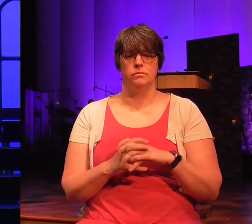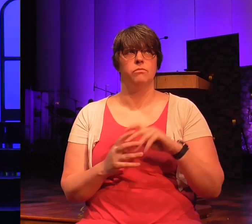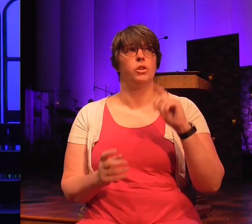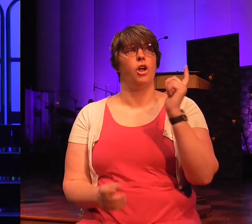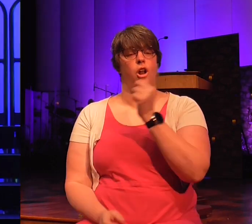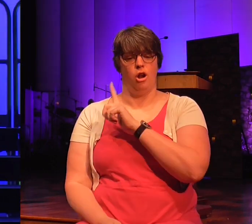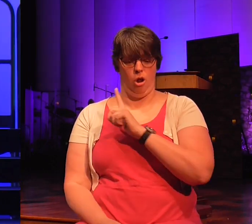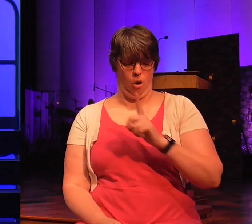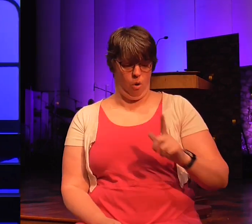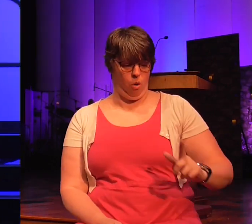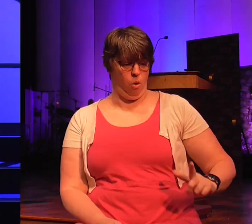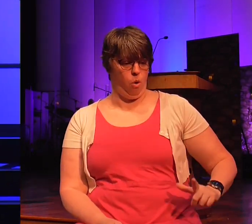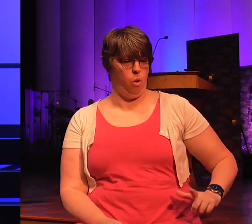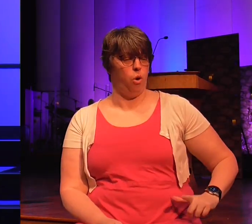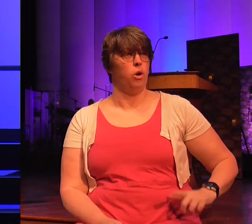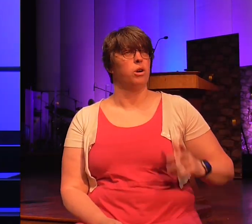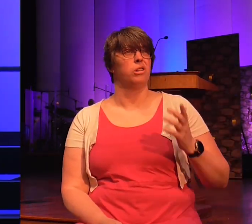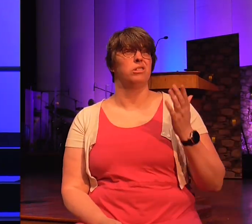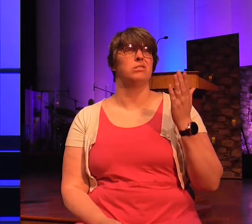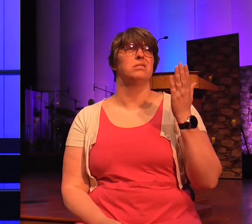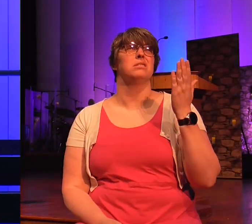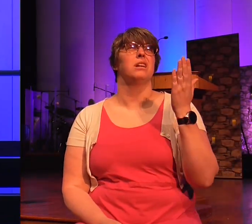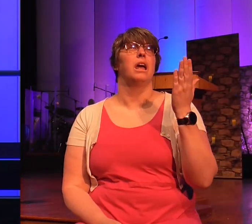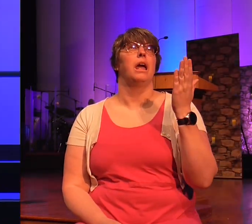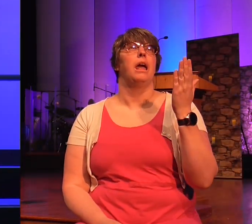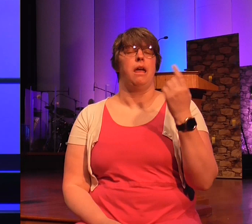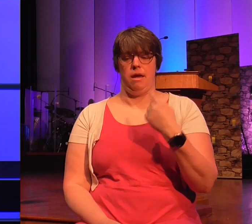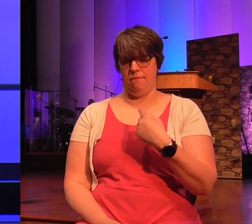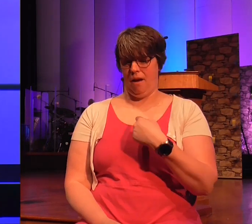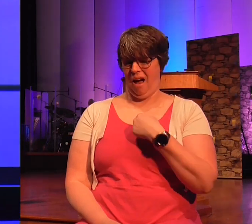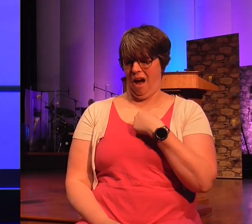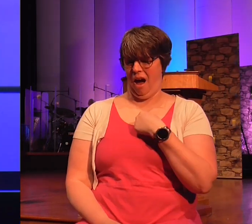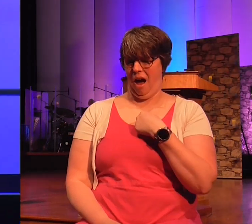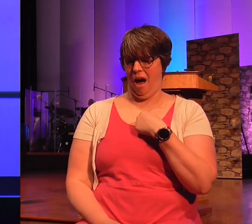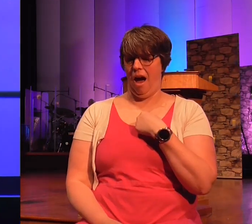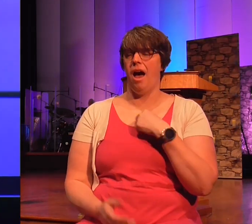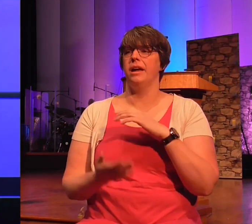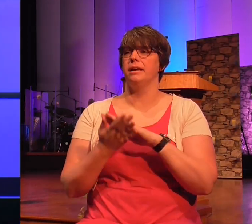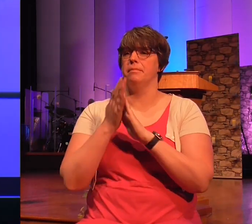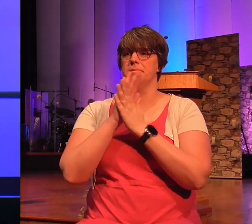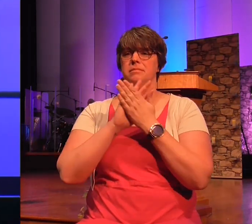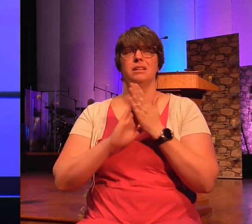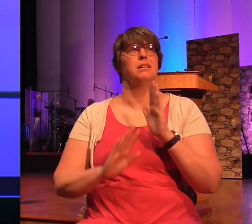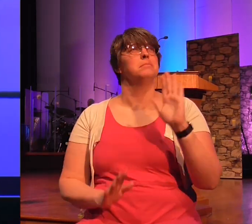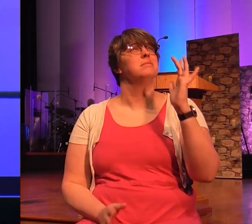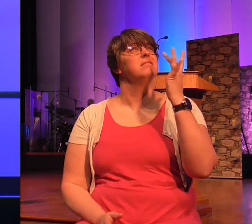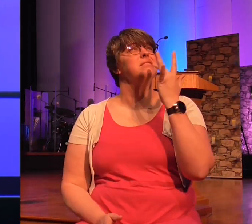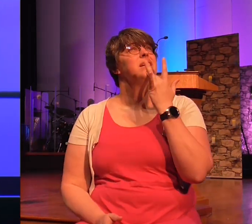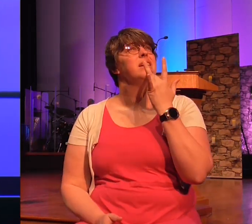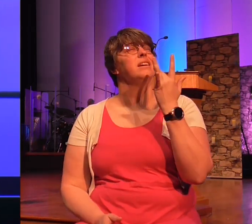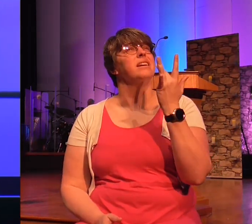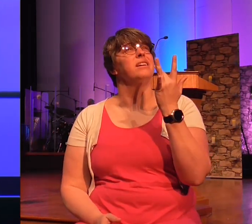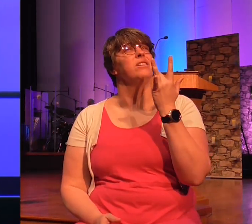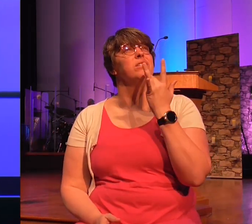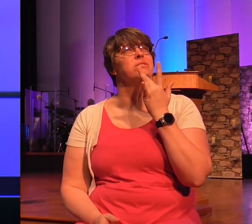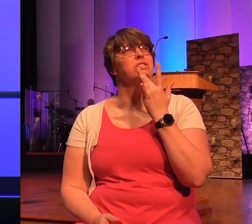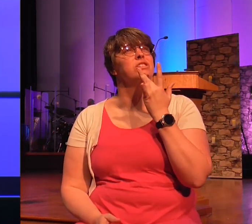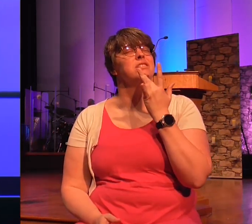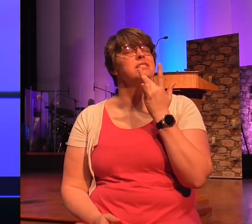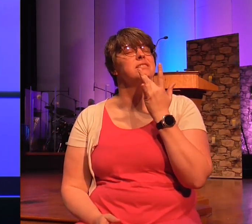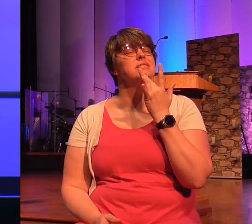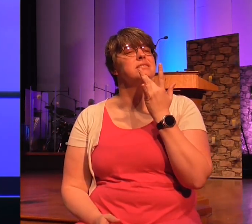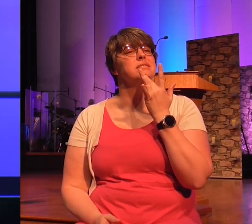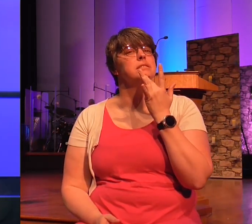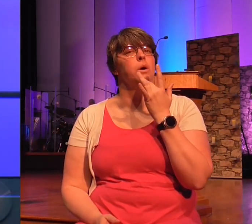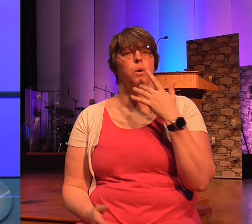Lord, if I find favor in your sight,